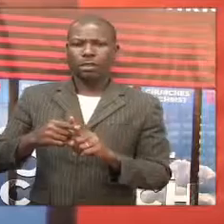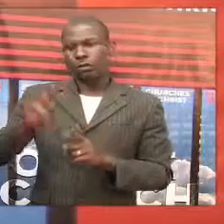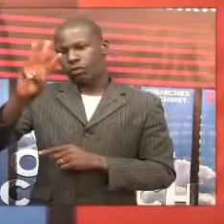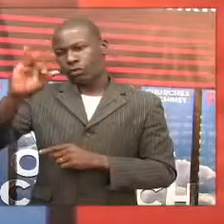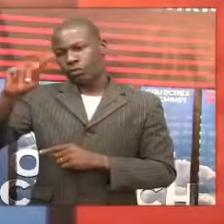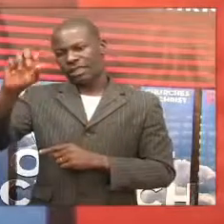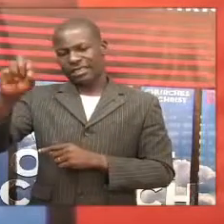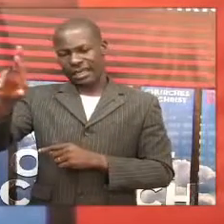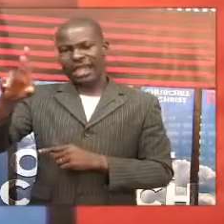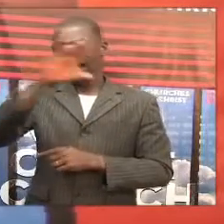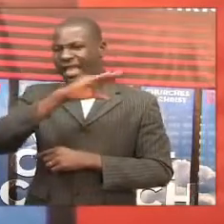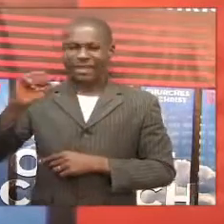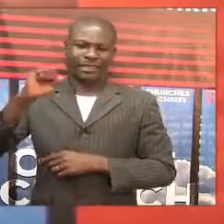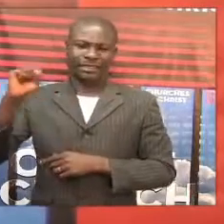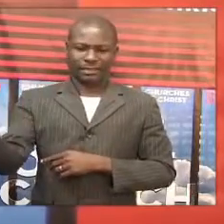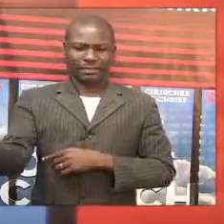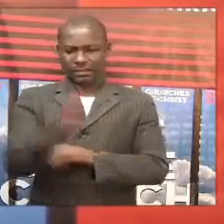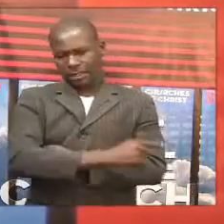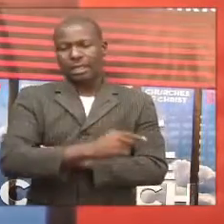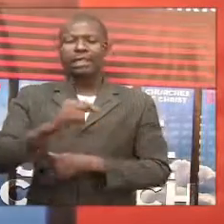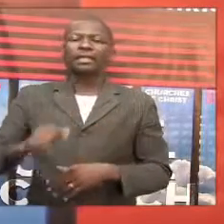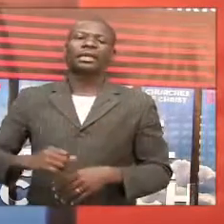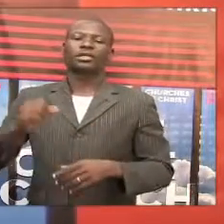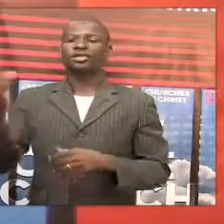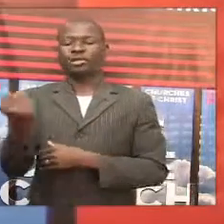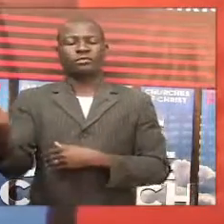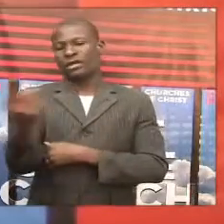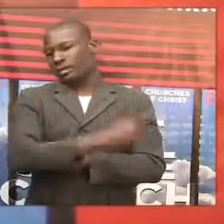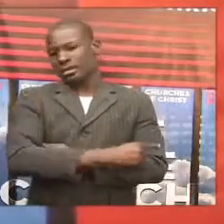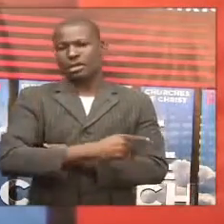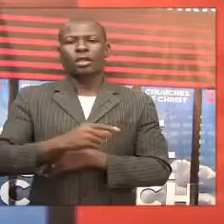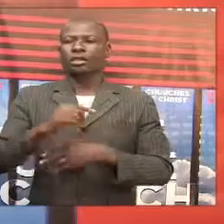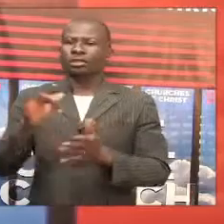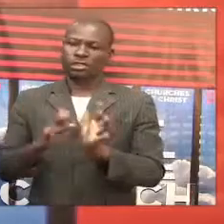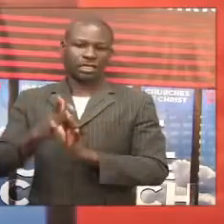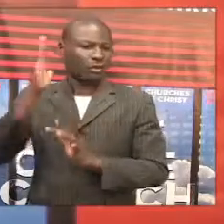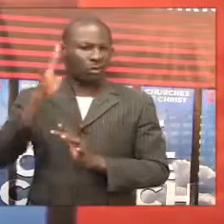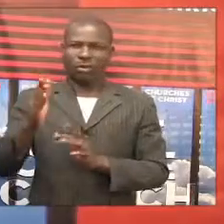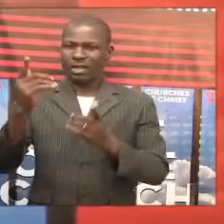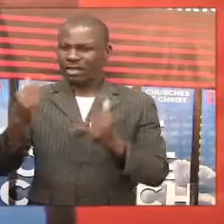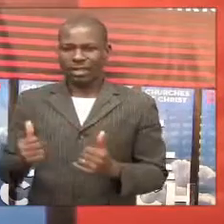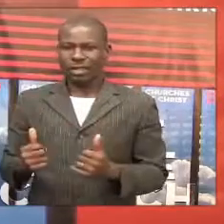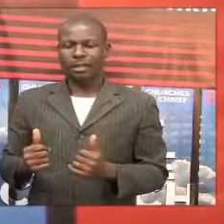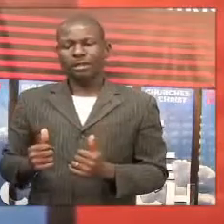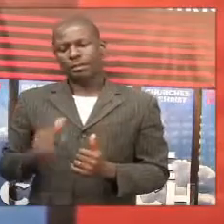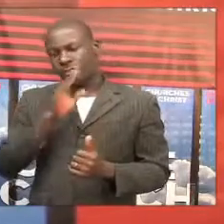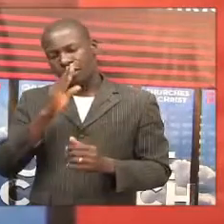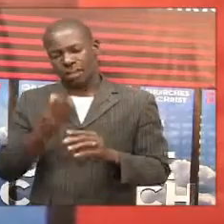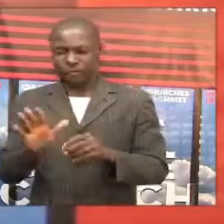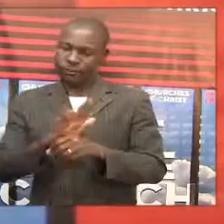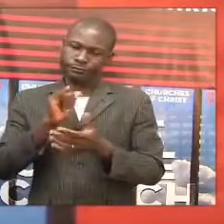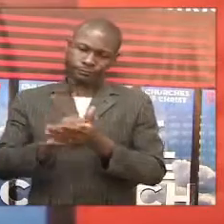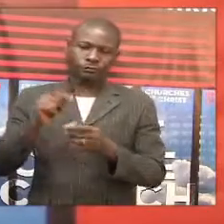At Temuda, obi anya kwa nyane. Ena Yesu abekansa Temuda amuwe. Ena NC Homeda. Ena die aha. Ena wadu